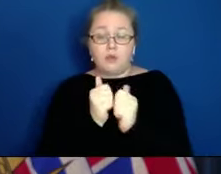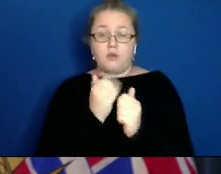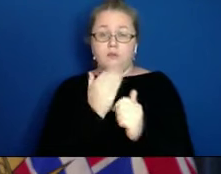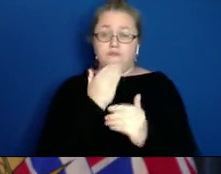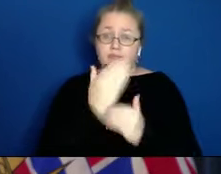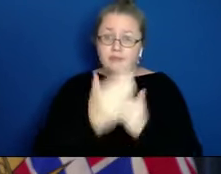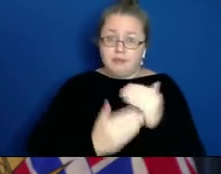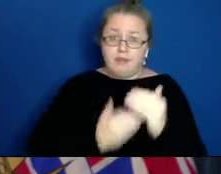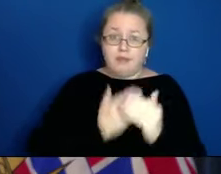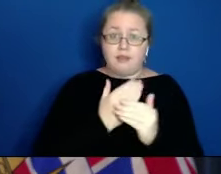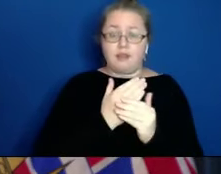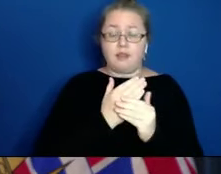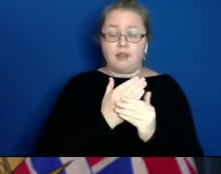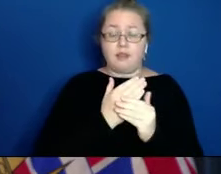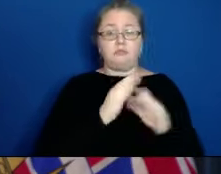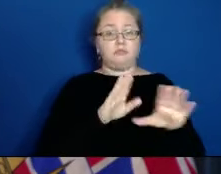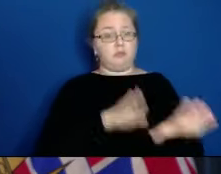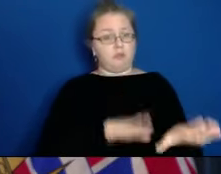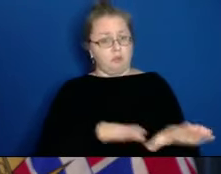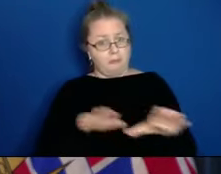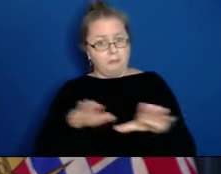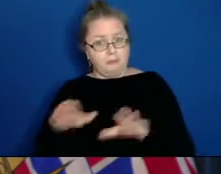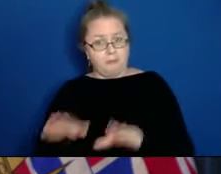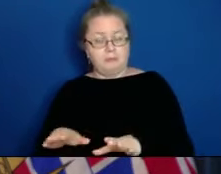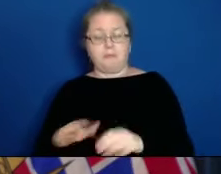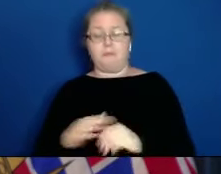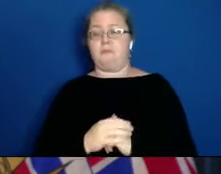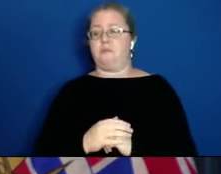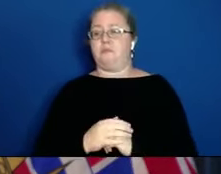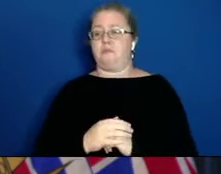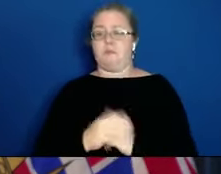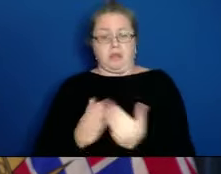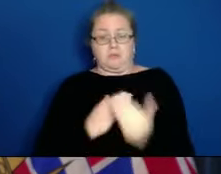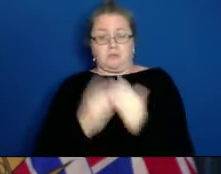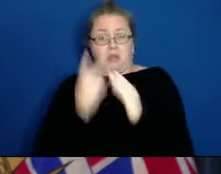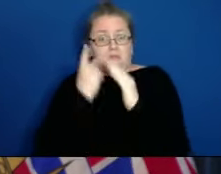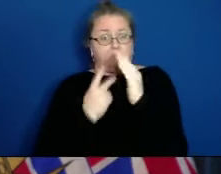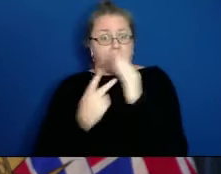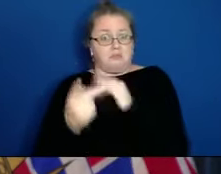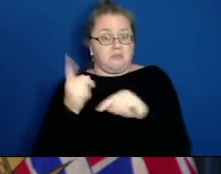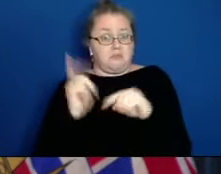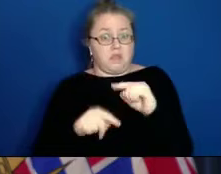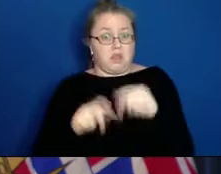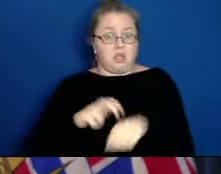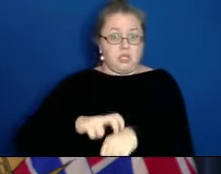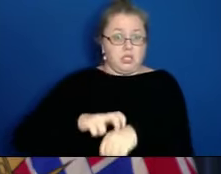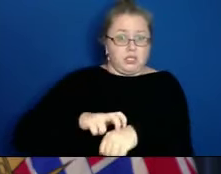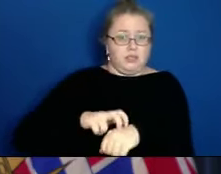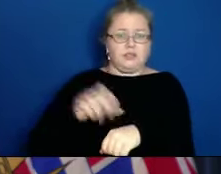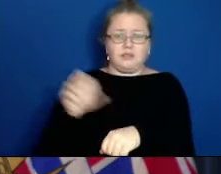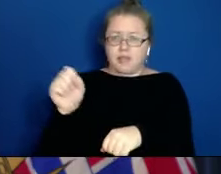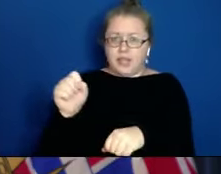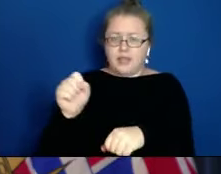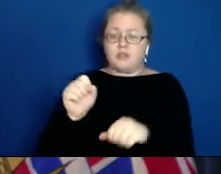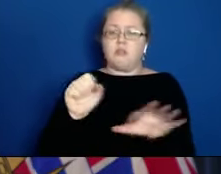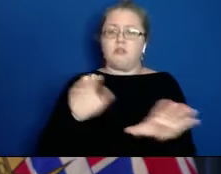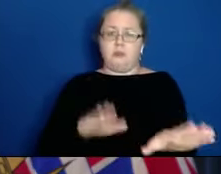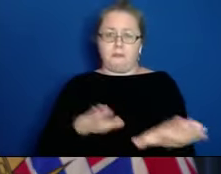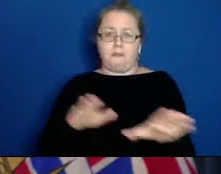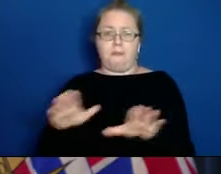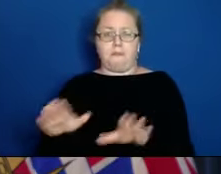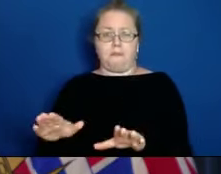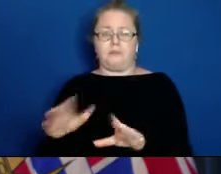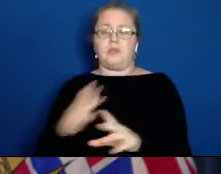other, by being calm even when it's uncertain and anxious. And that is what will keep us